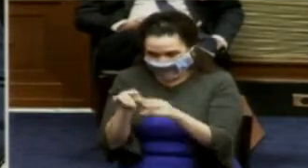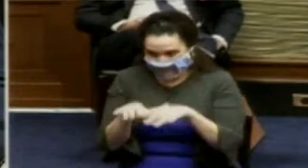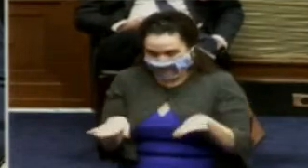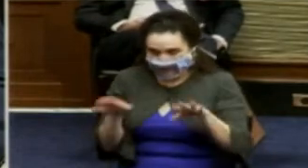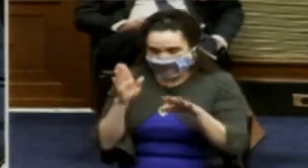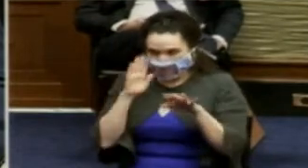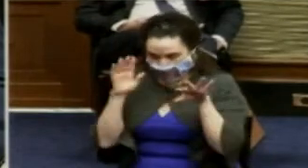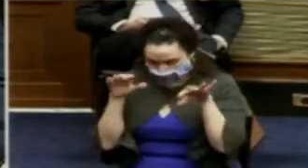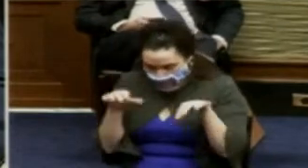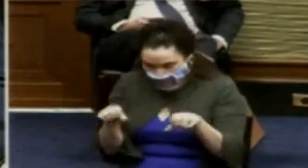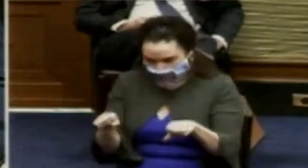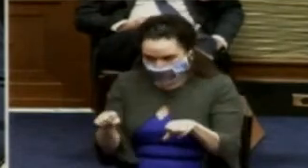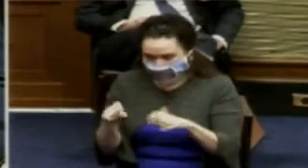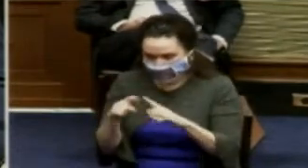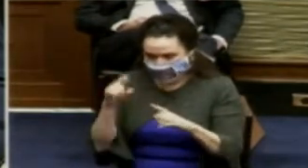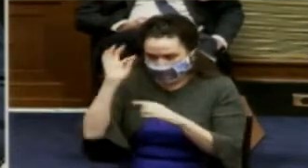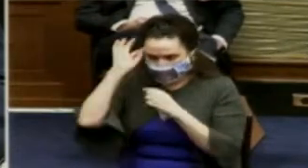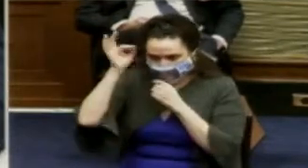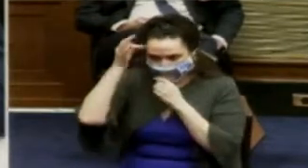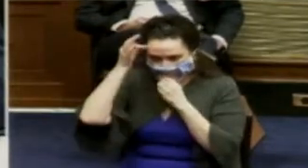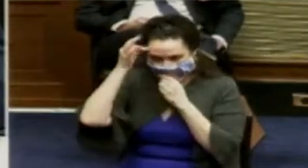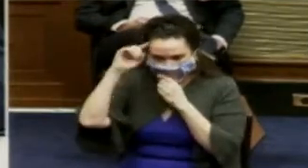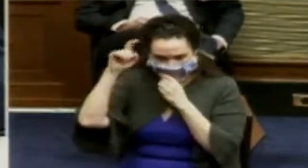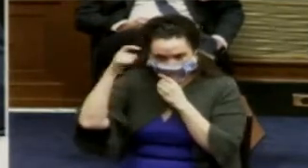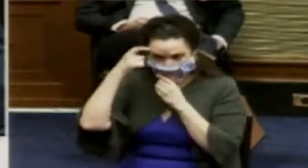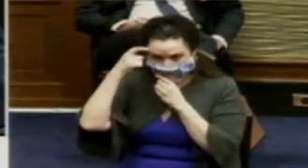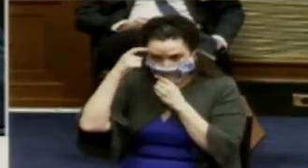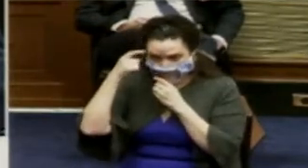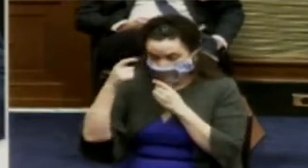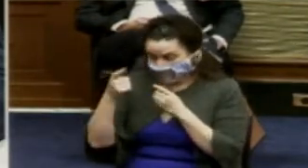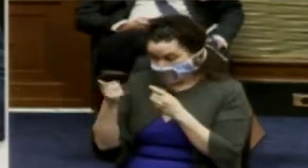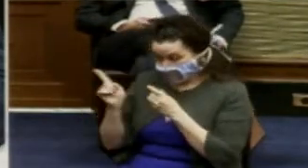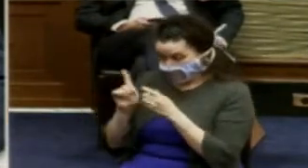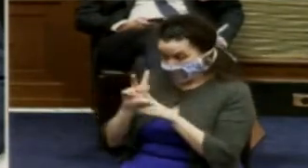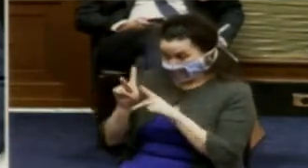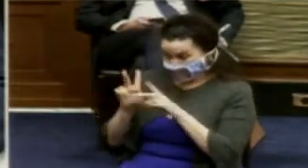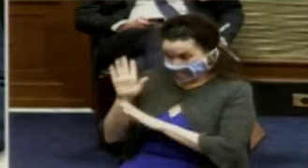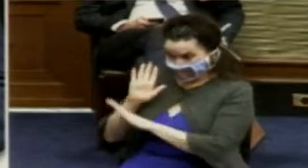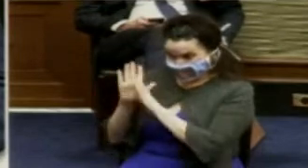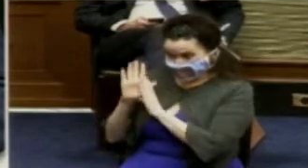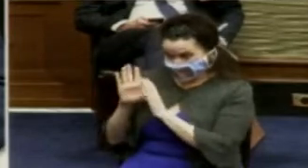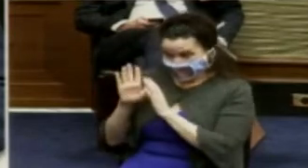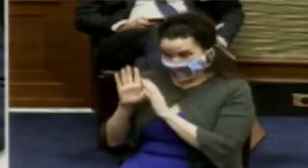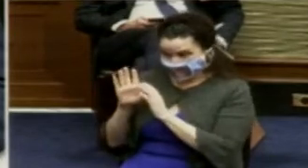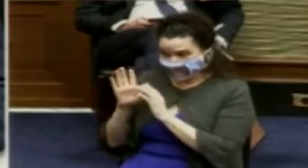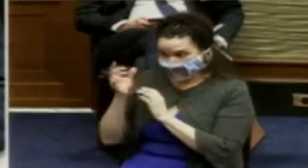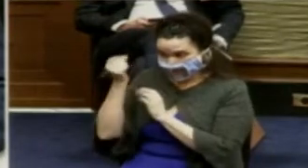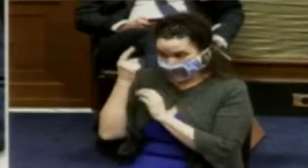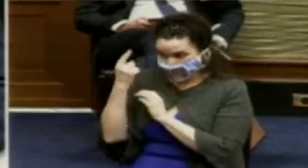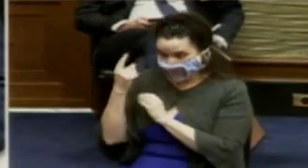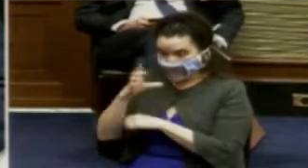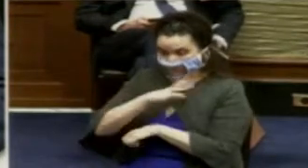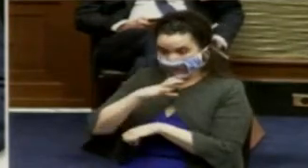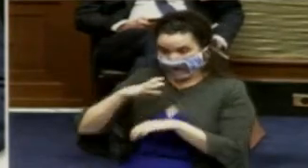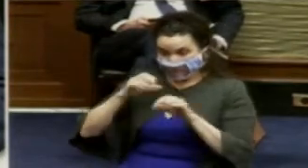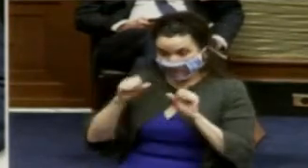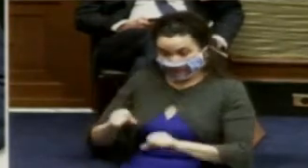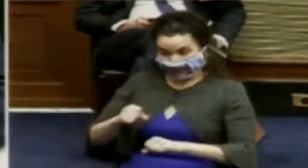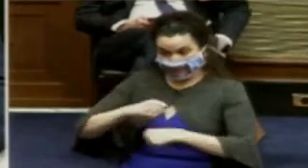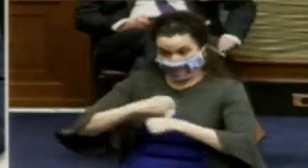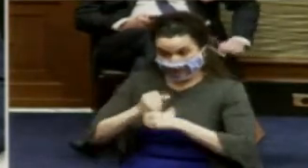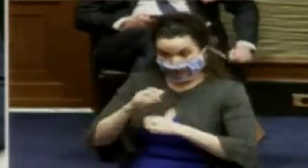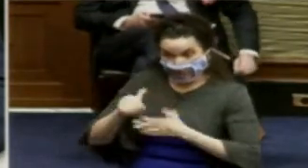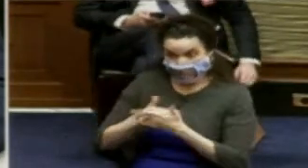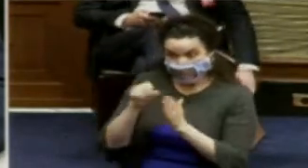government. And certainly no one would have understood that Congress could then immediately turn around and create a new state out of that land. So